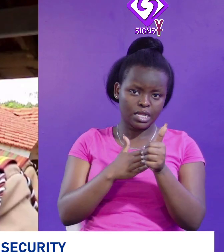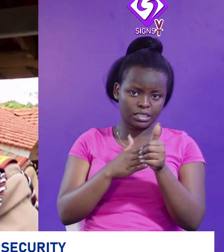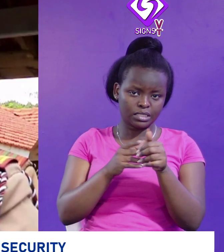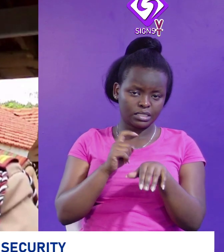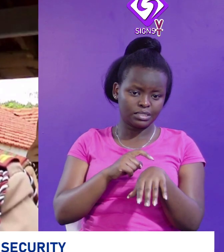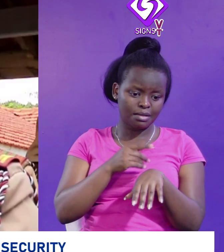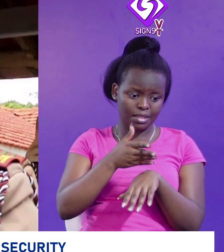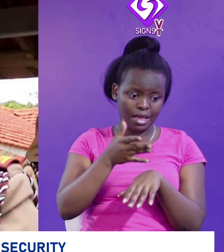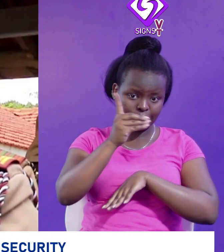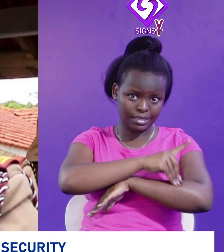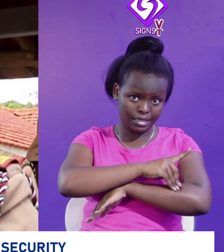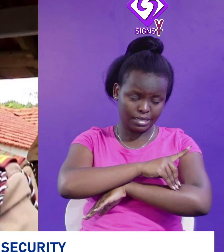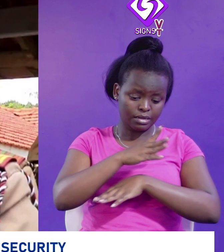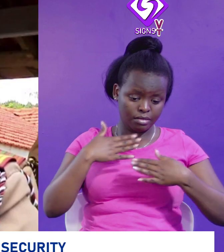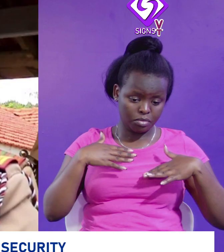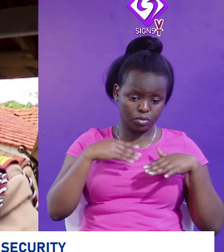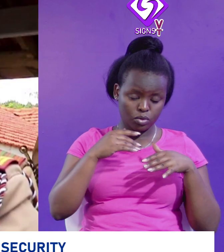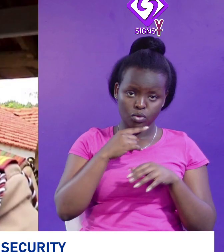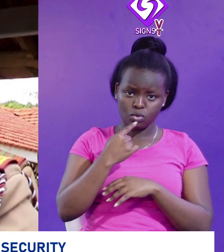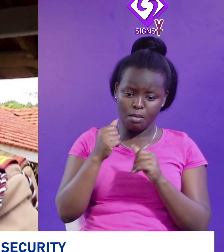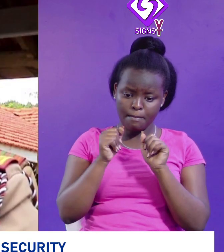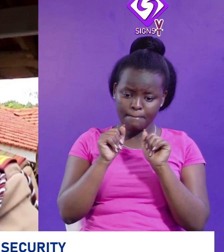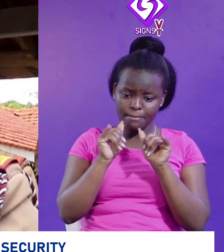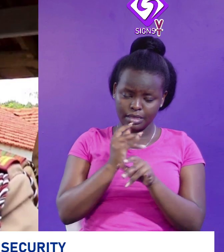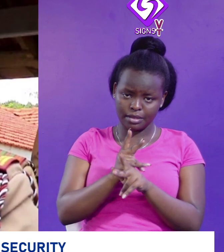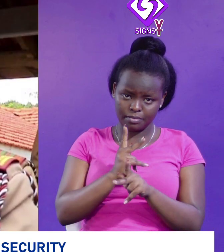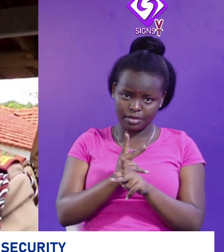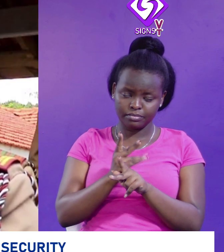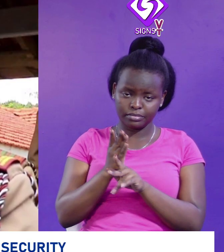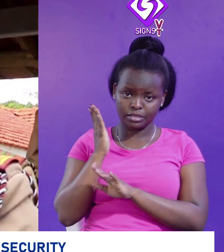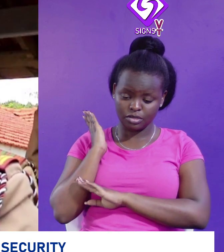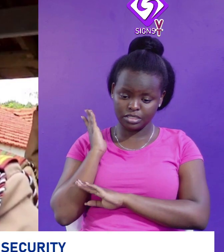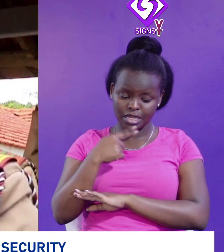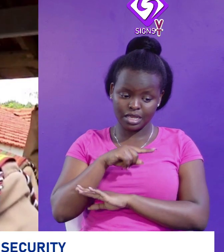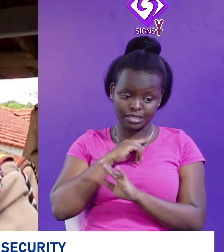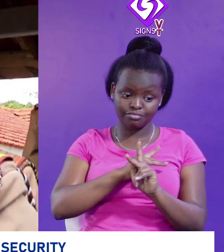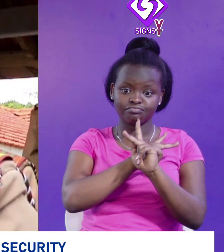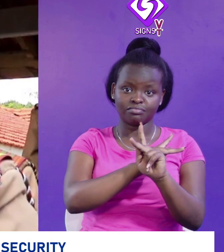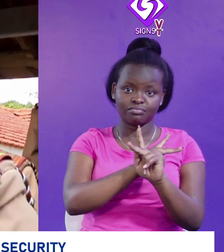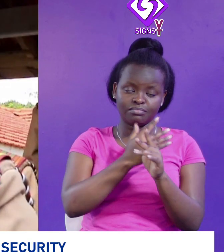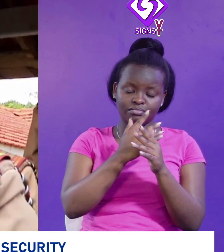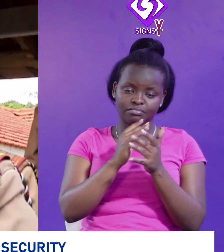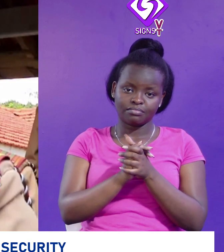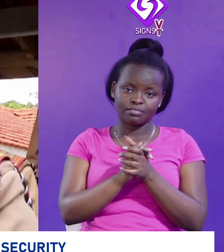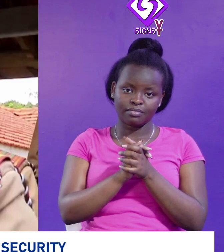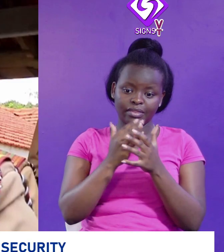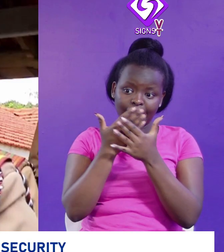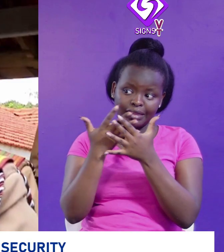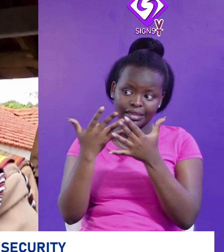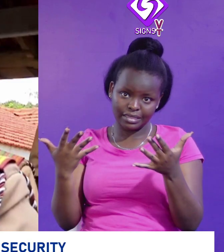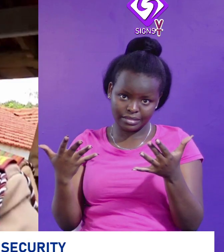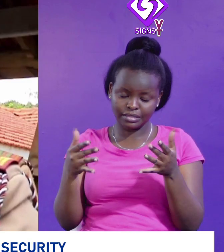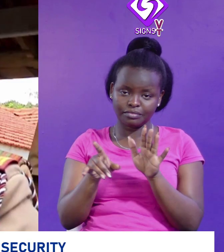day, and we are going to protect the life and property, and we are going